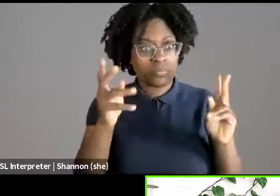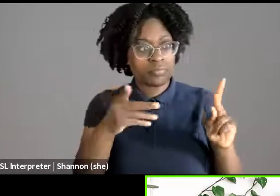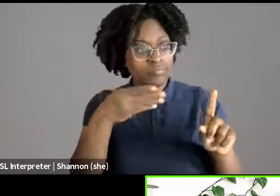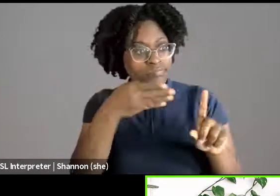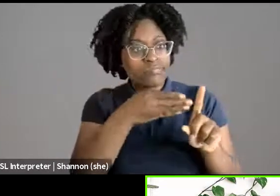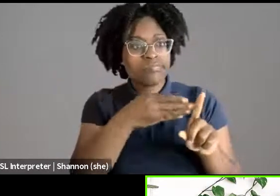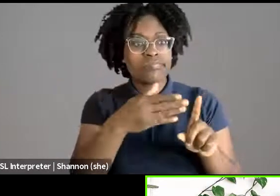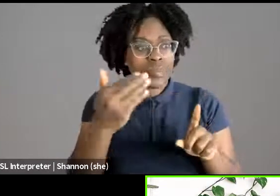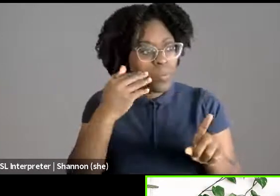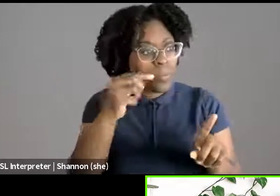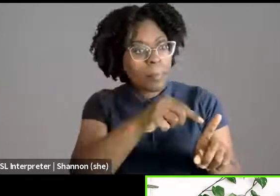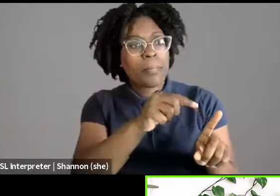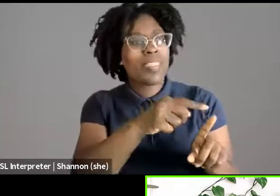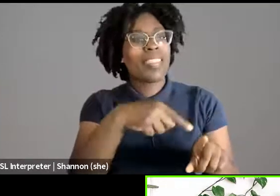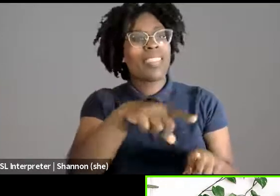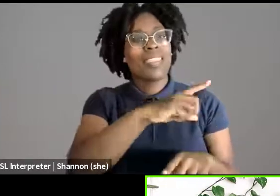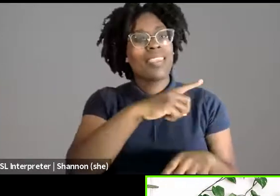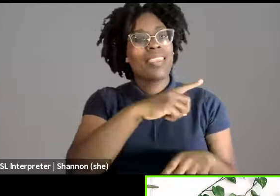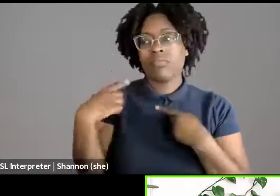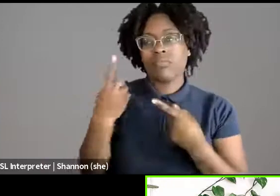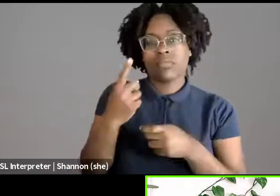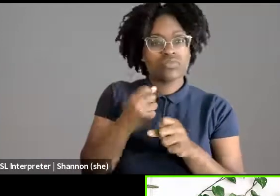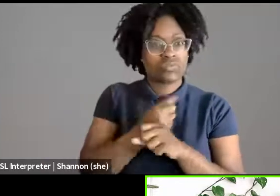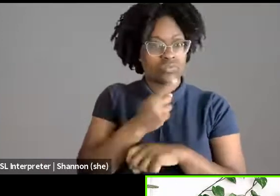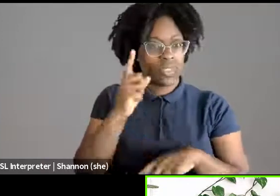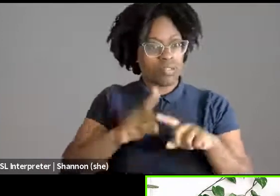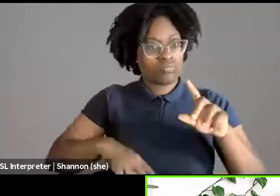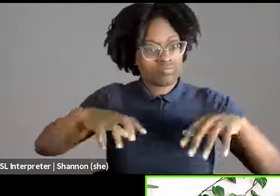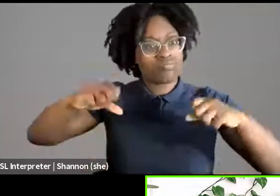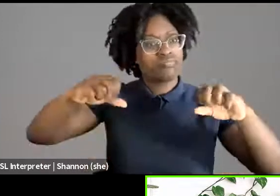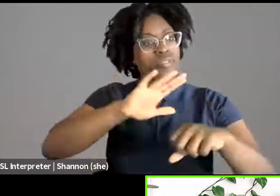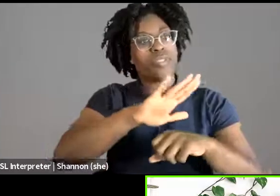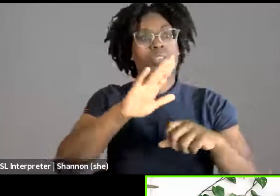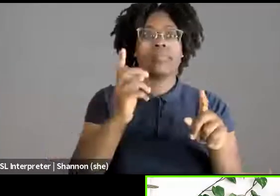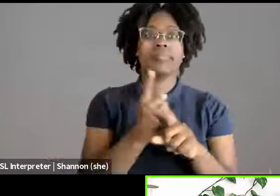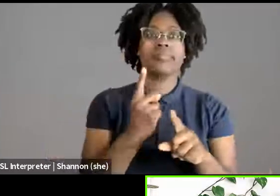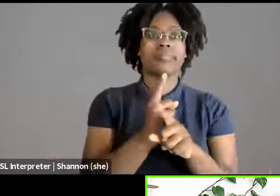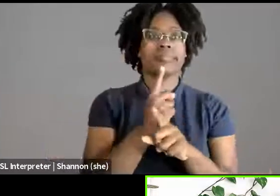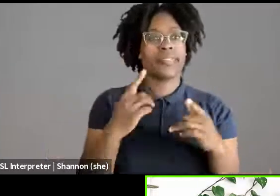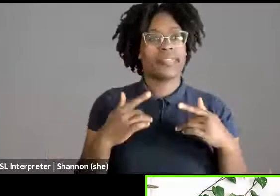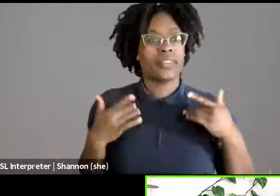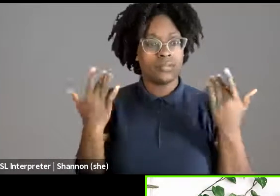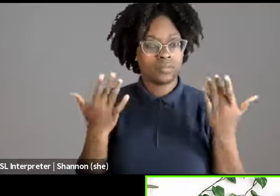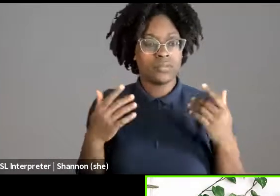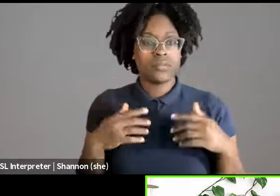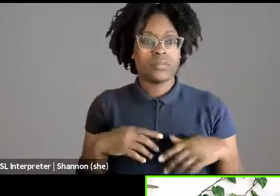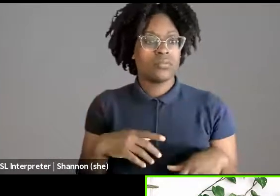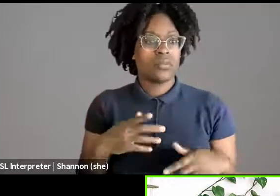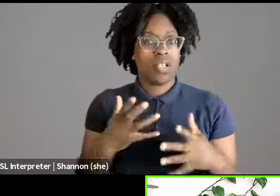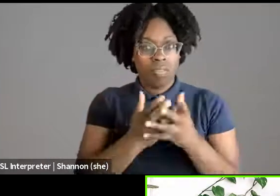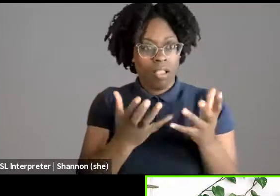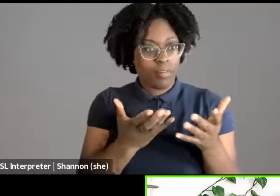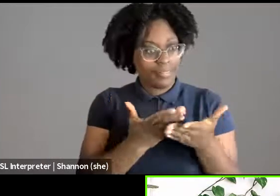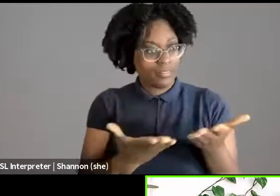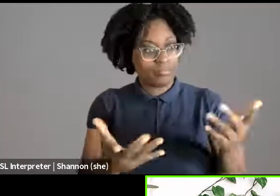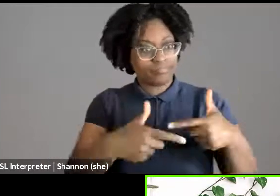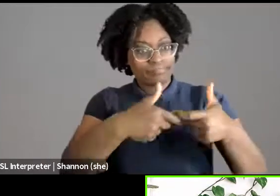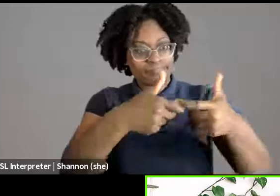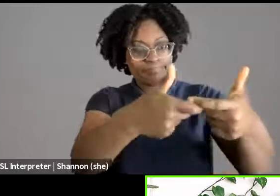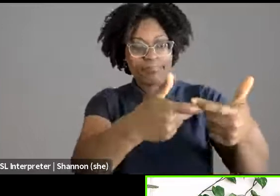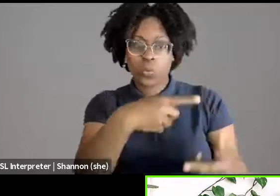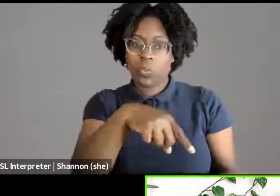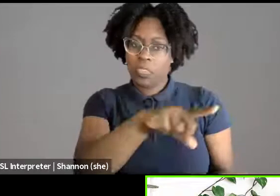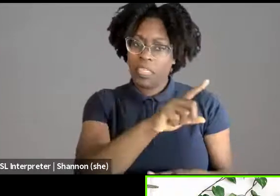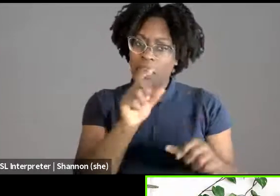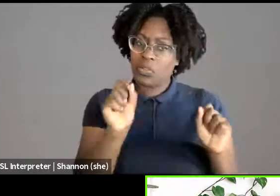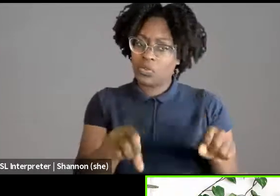some donations. They're one of the anchor institutions that in Indian country here locally that can use a lot of support, but there's